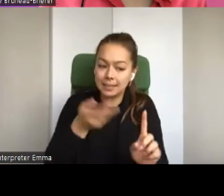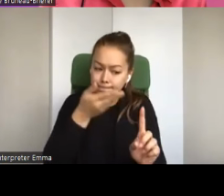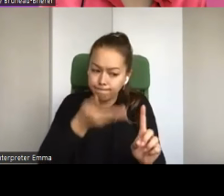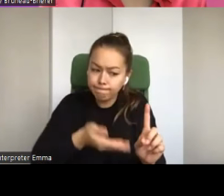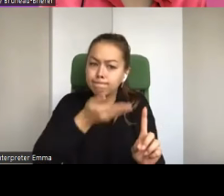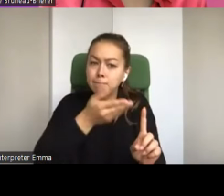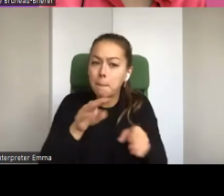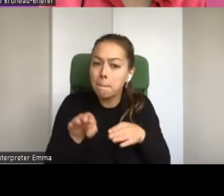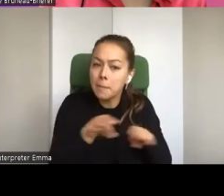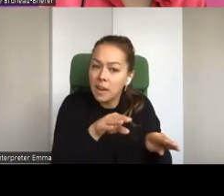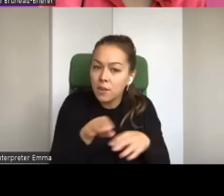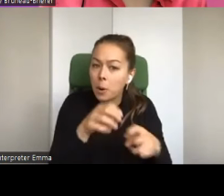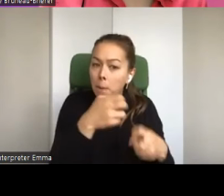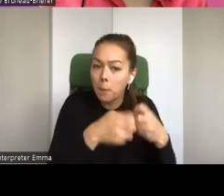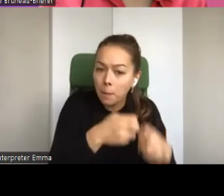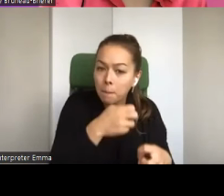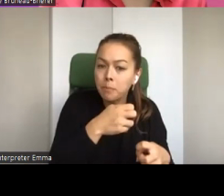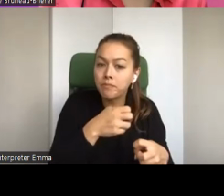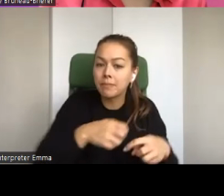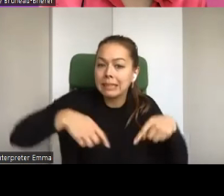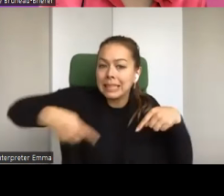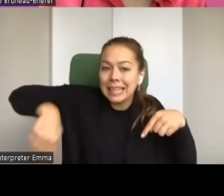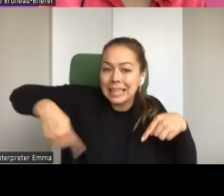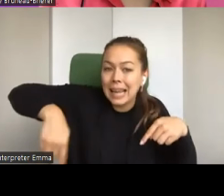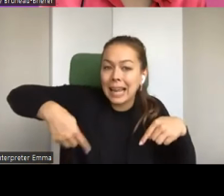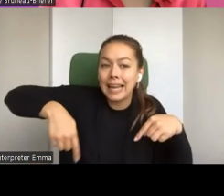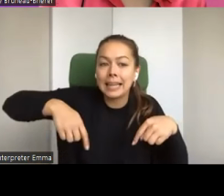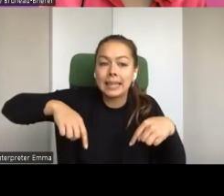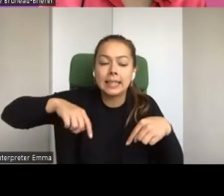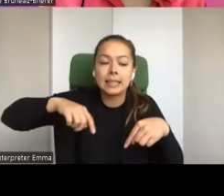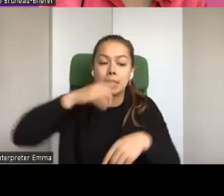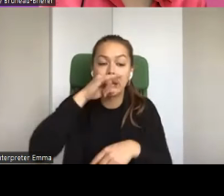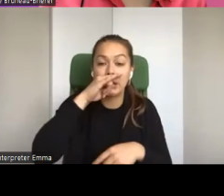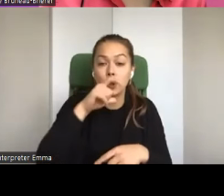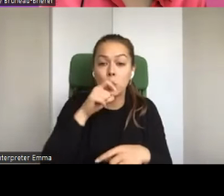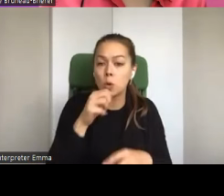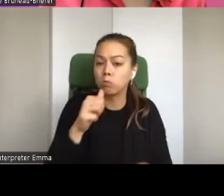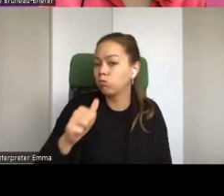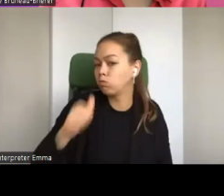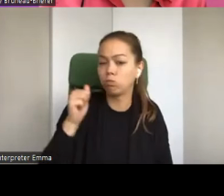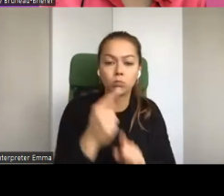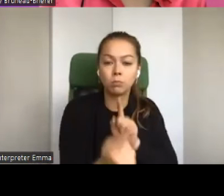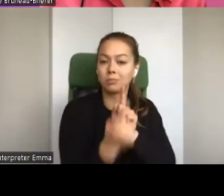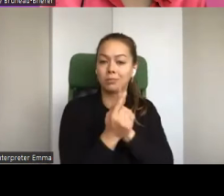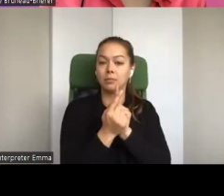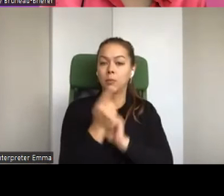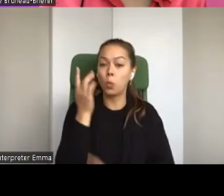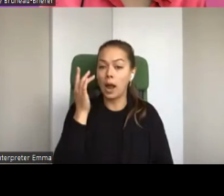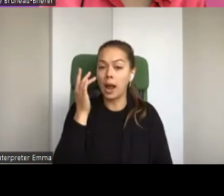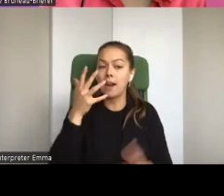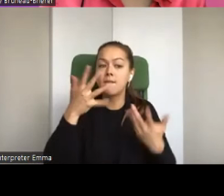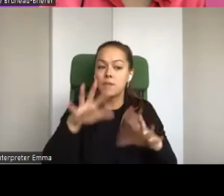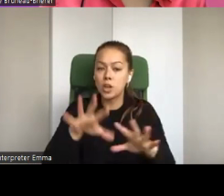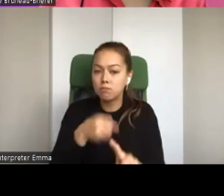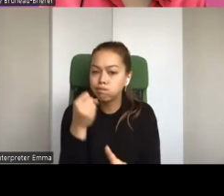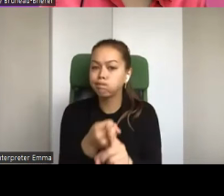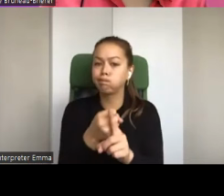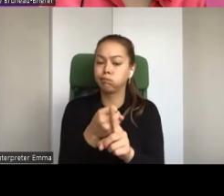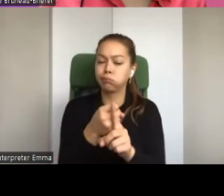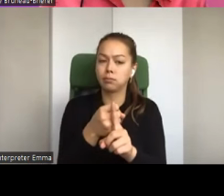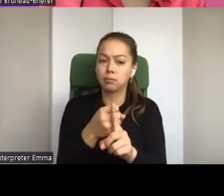children who don't come to you because they've been traumatized or abused. So the question is this something